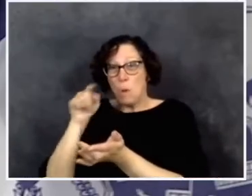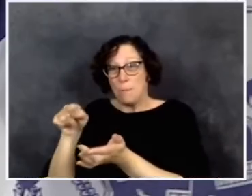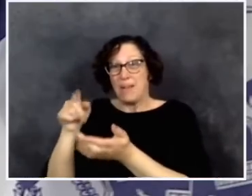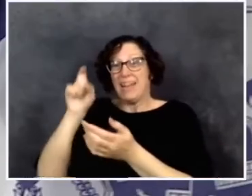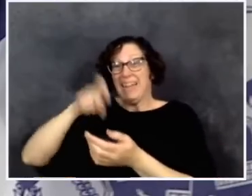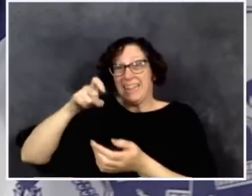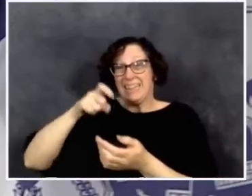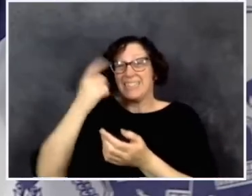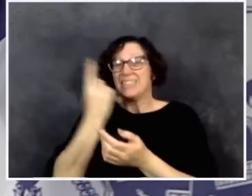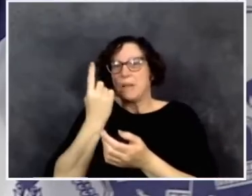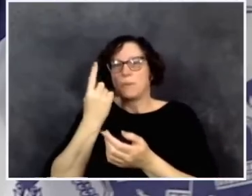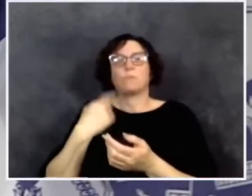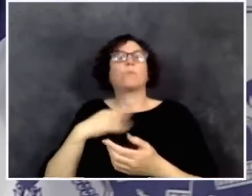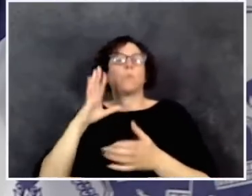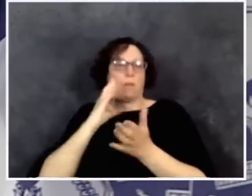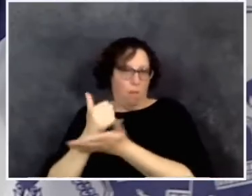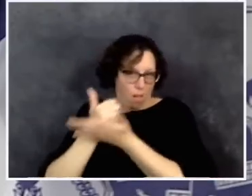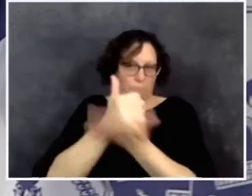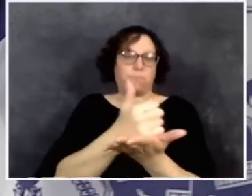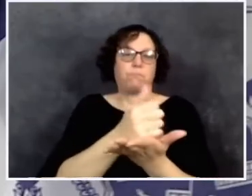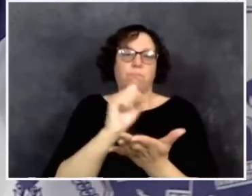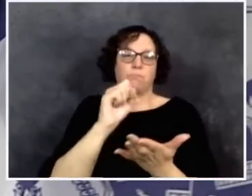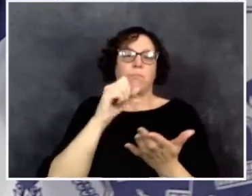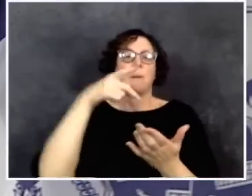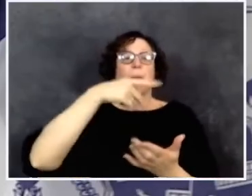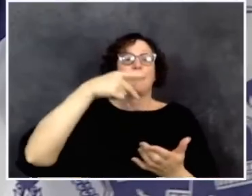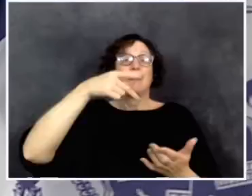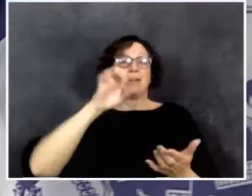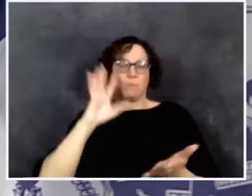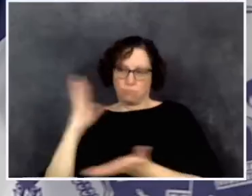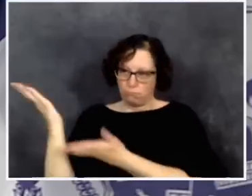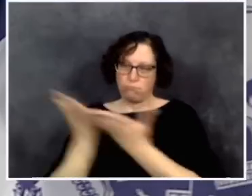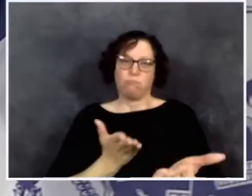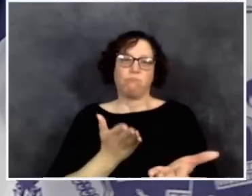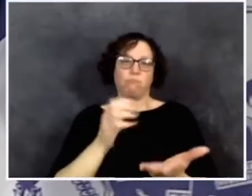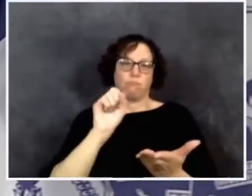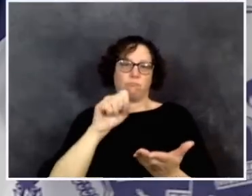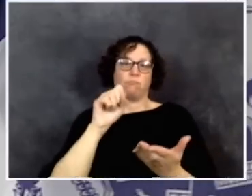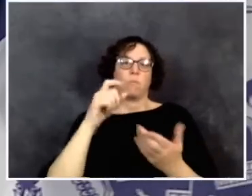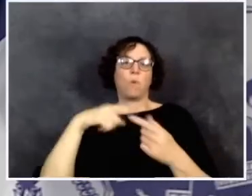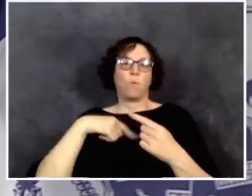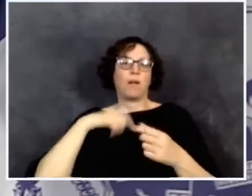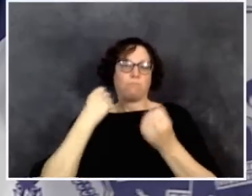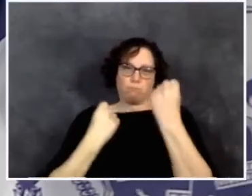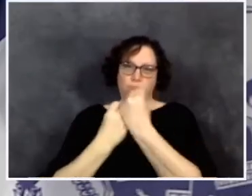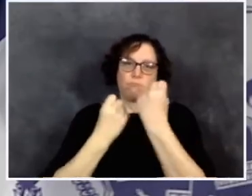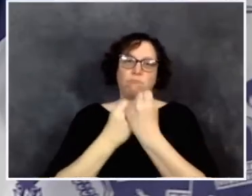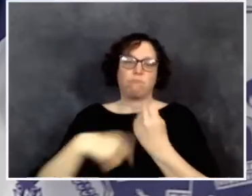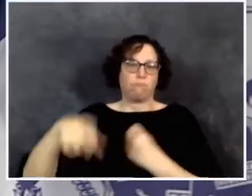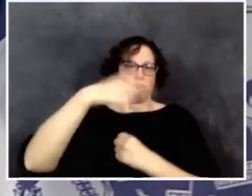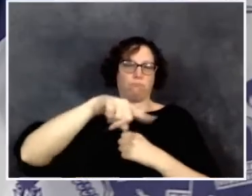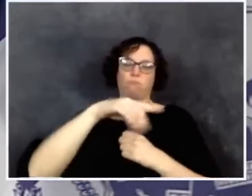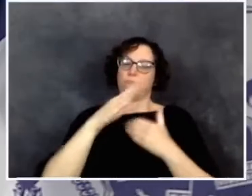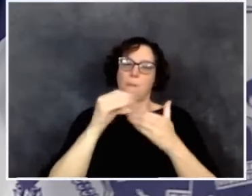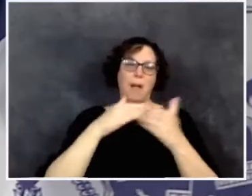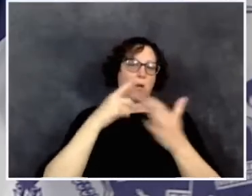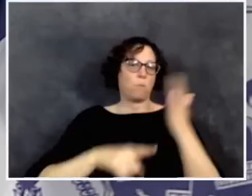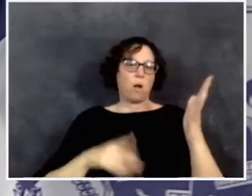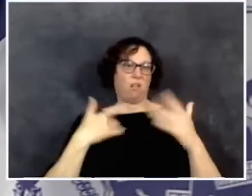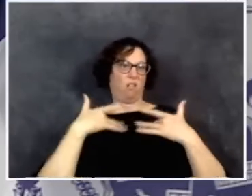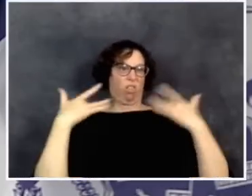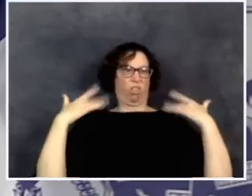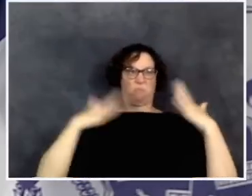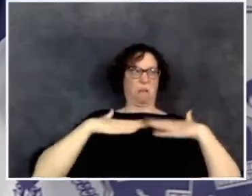to get them PPEs, to get them support. And now as we look at their staffing situation, they've gone through a lot. We made